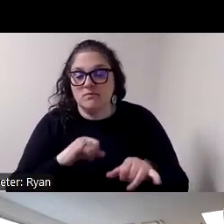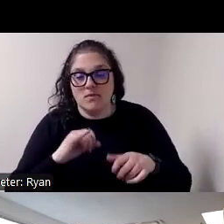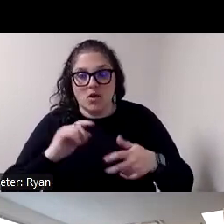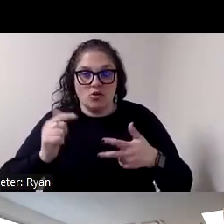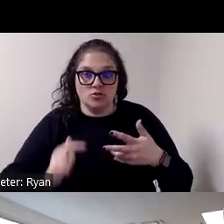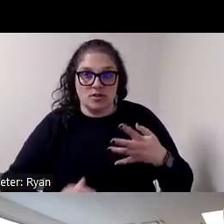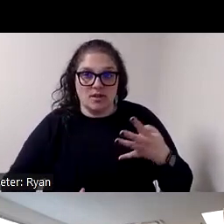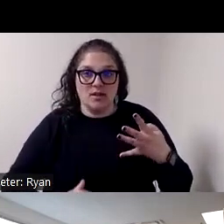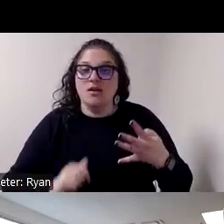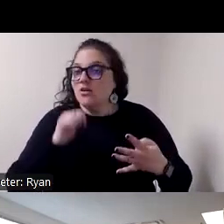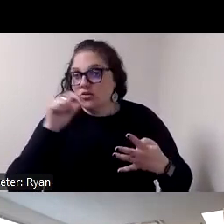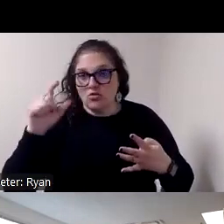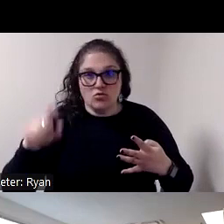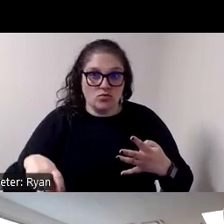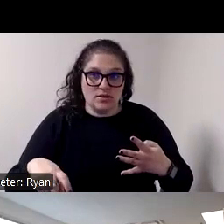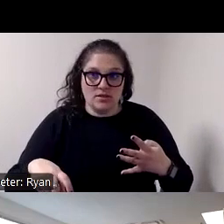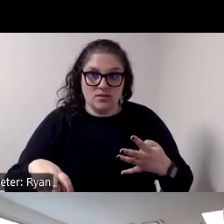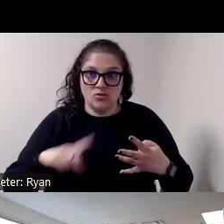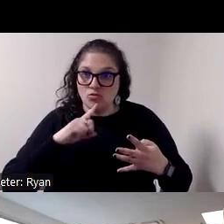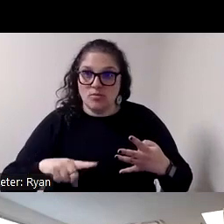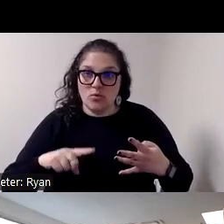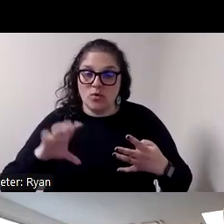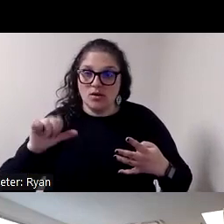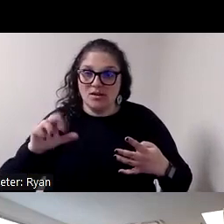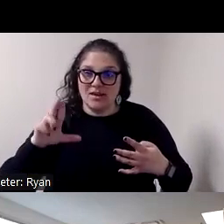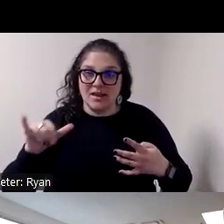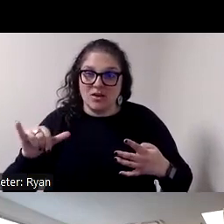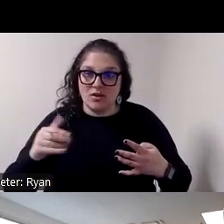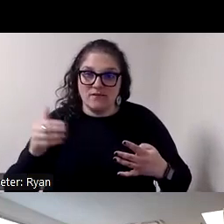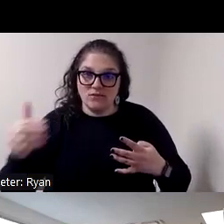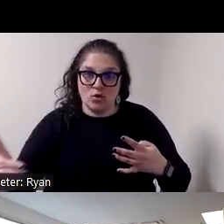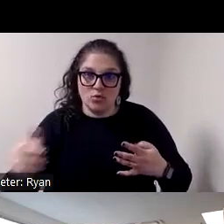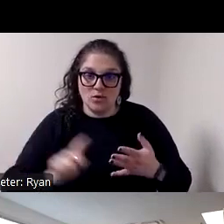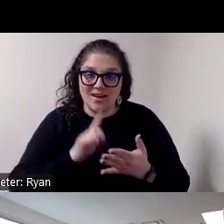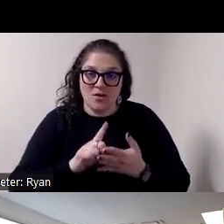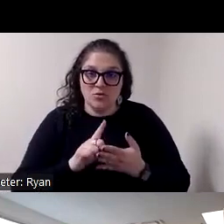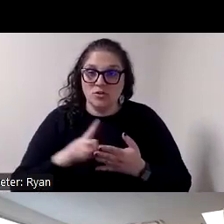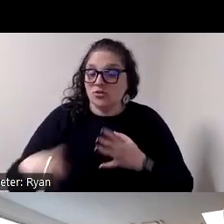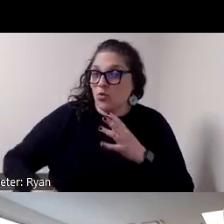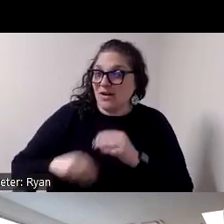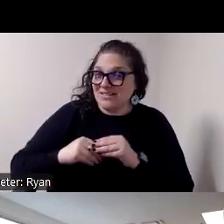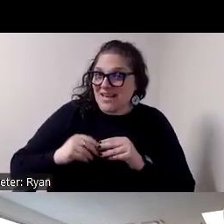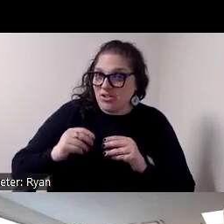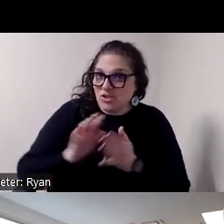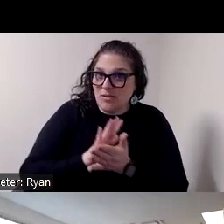agreement, you do not need to report your carry forward hours or submit a physical timesheet.